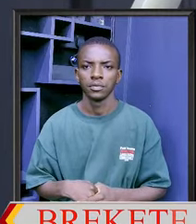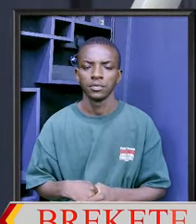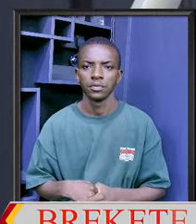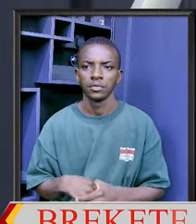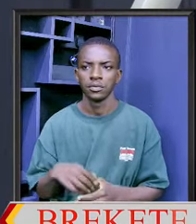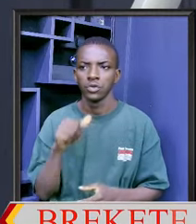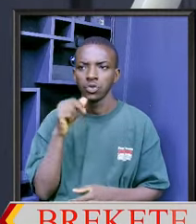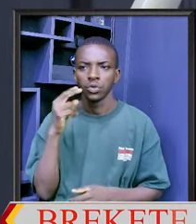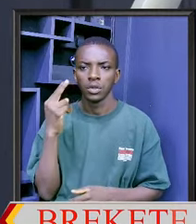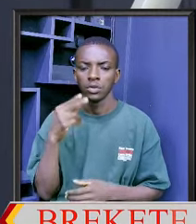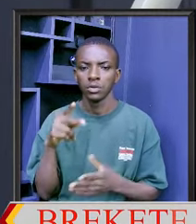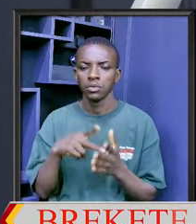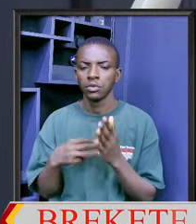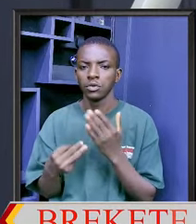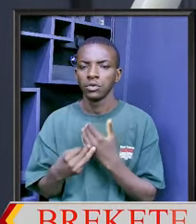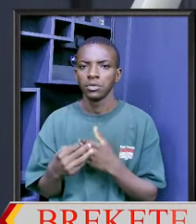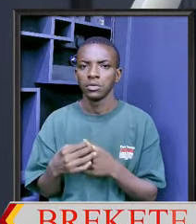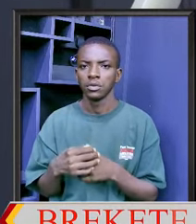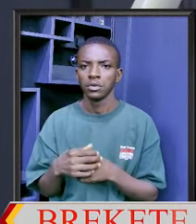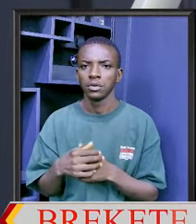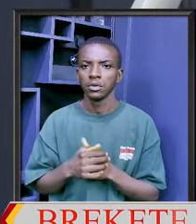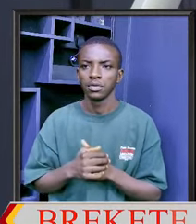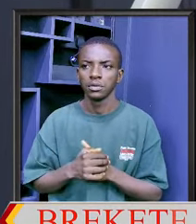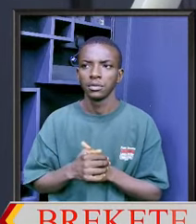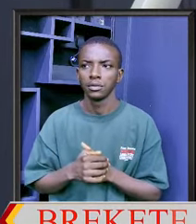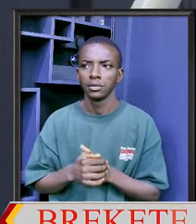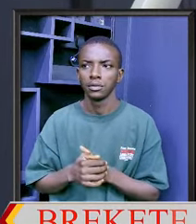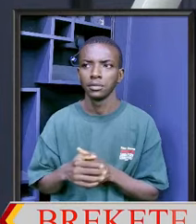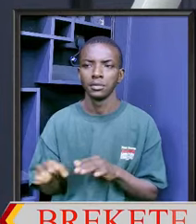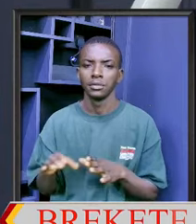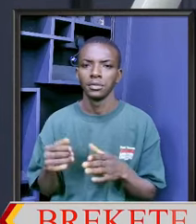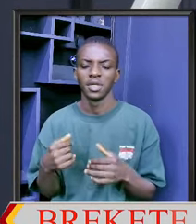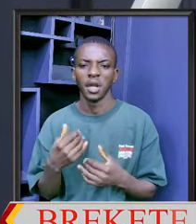Maybe Hausa program we dey do. Ila Kwala.